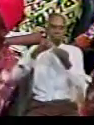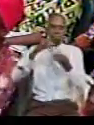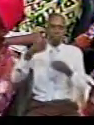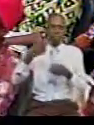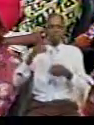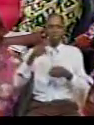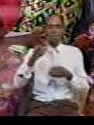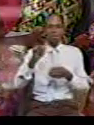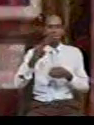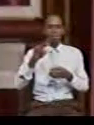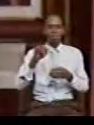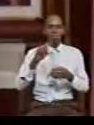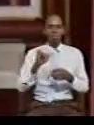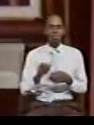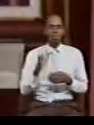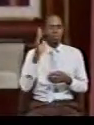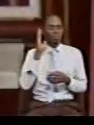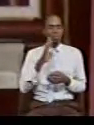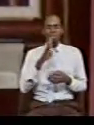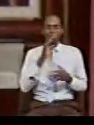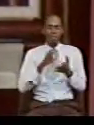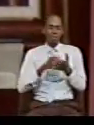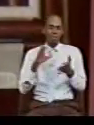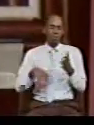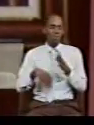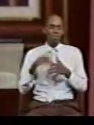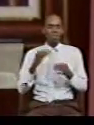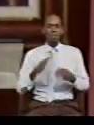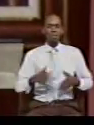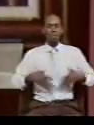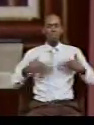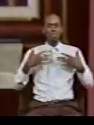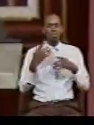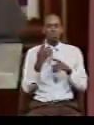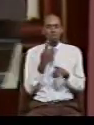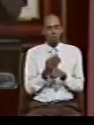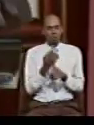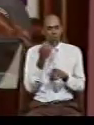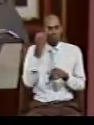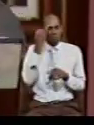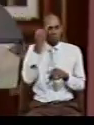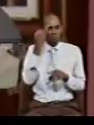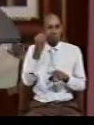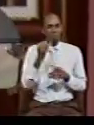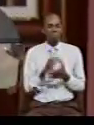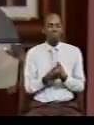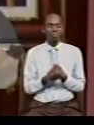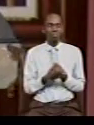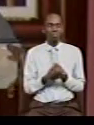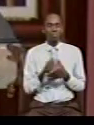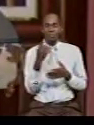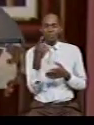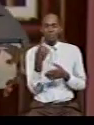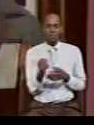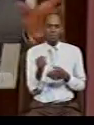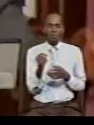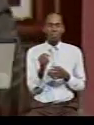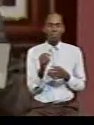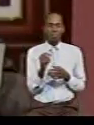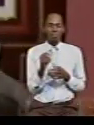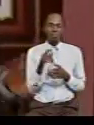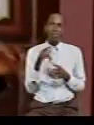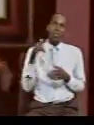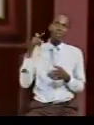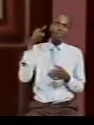Imagine that aeroplane flying up and flying up and flying beyond the eagle.